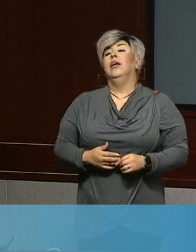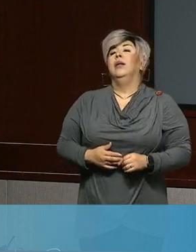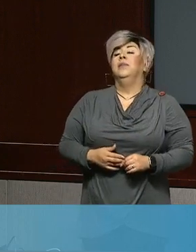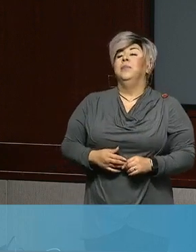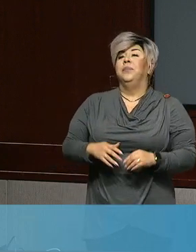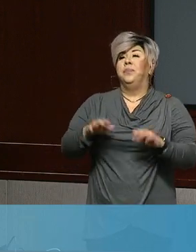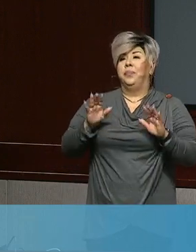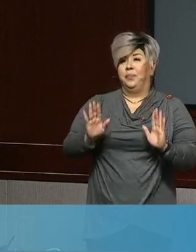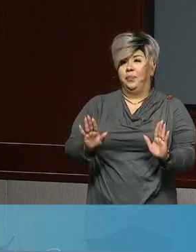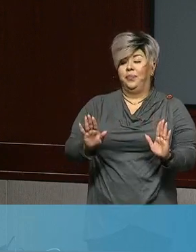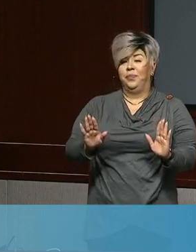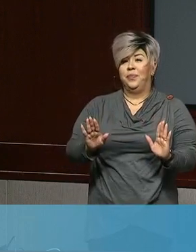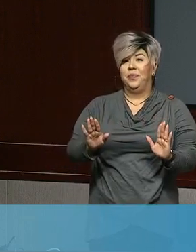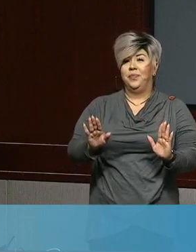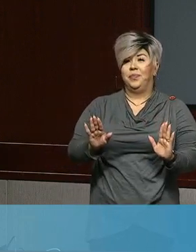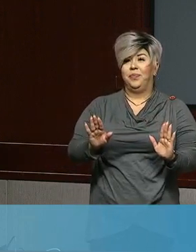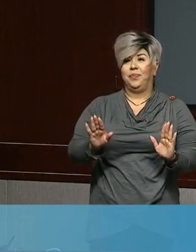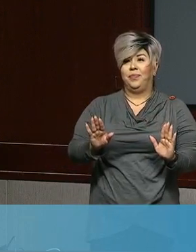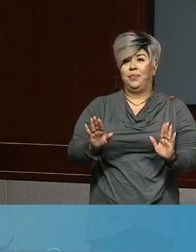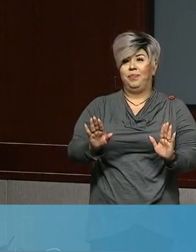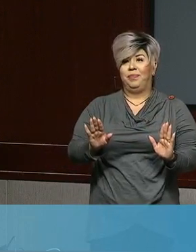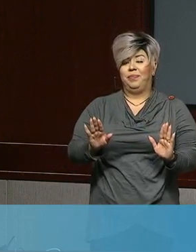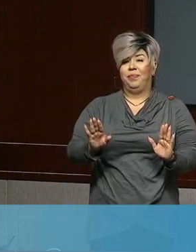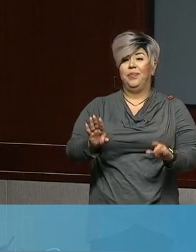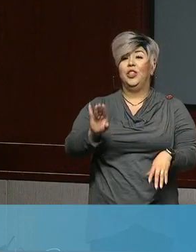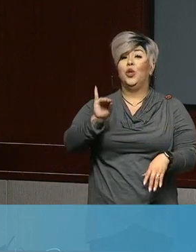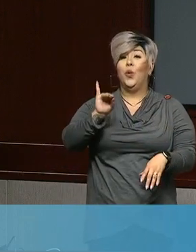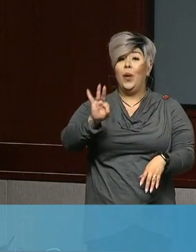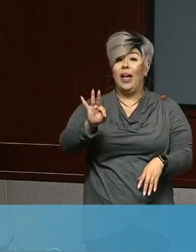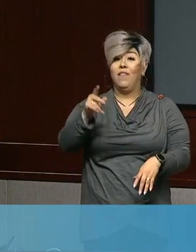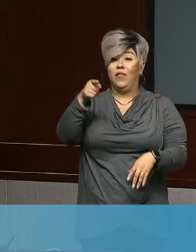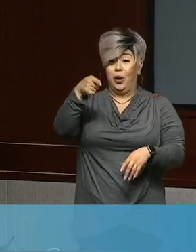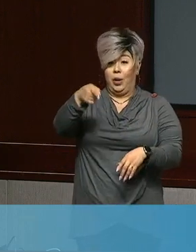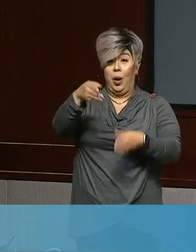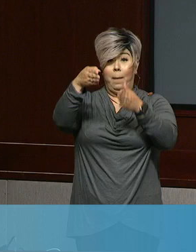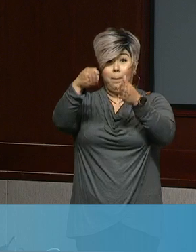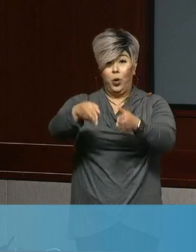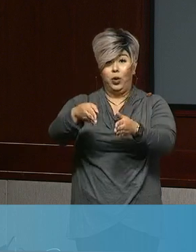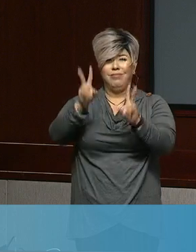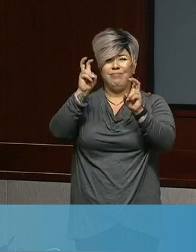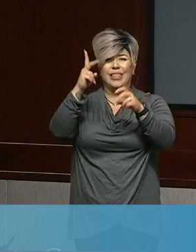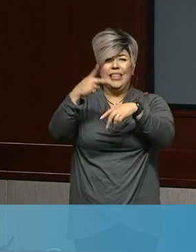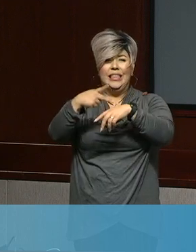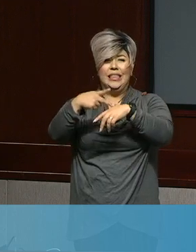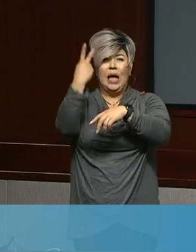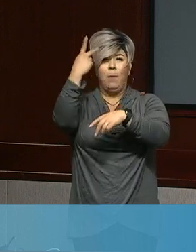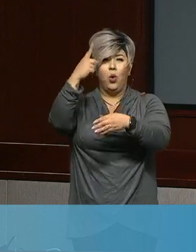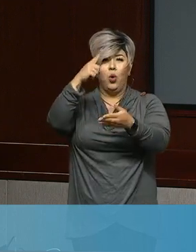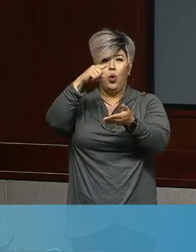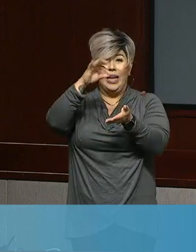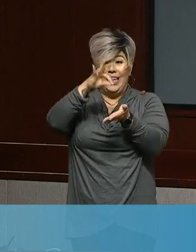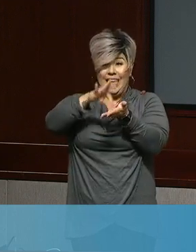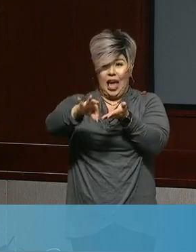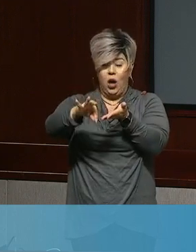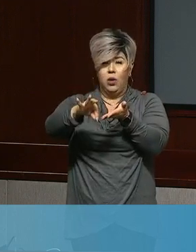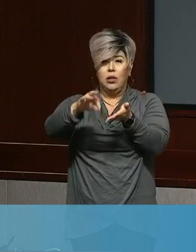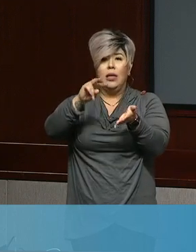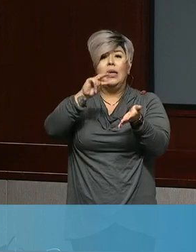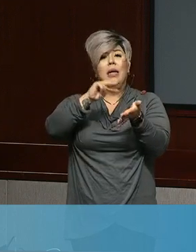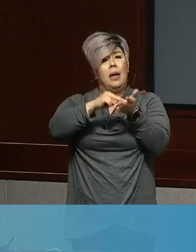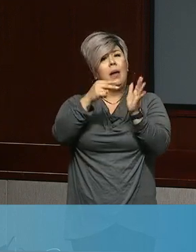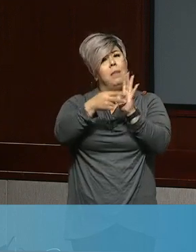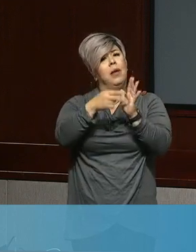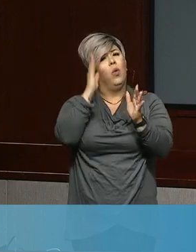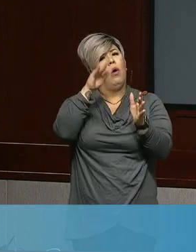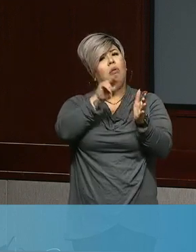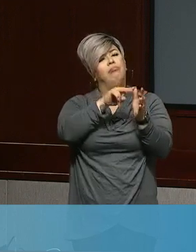they were doubly counted and we merge those cases together, then it would fall off of the dashboard, the